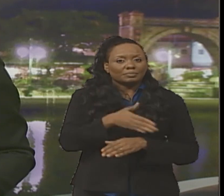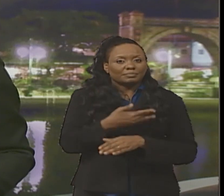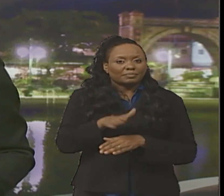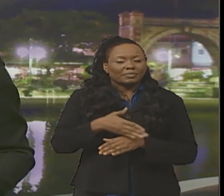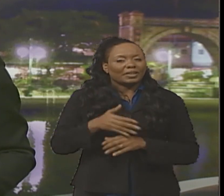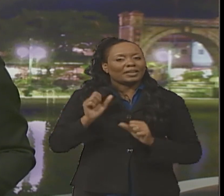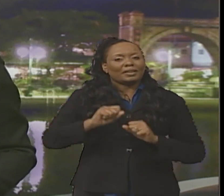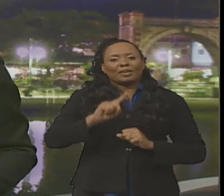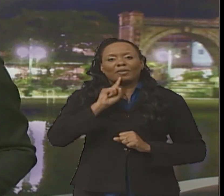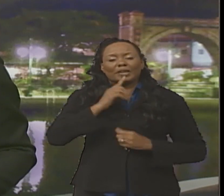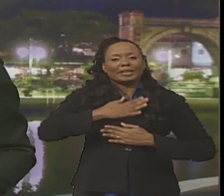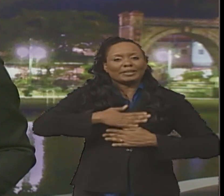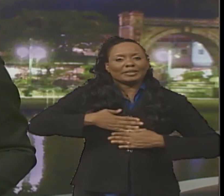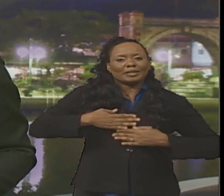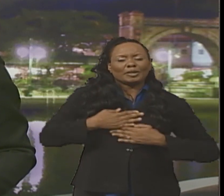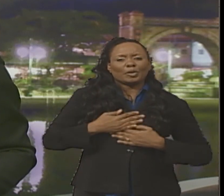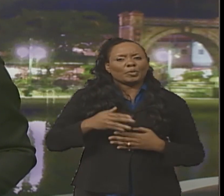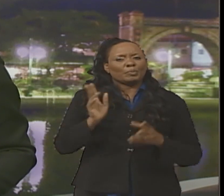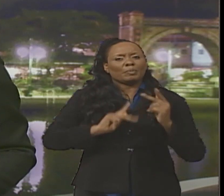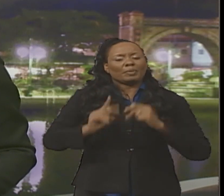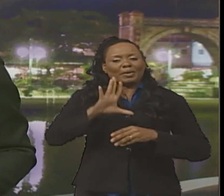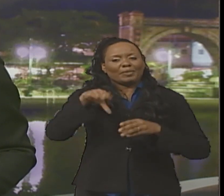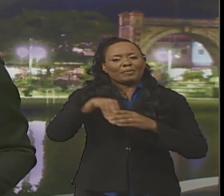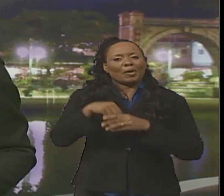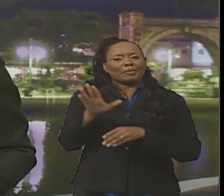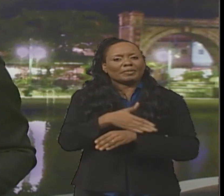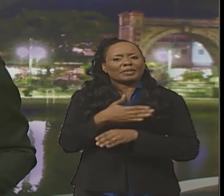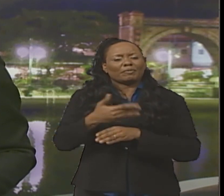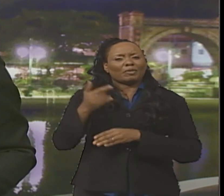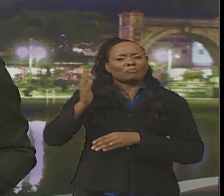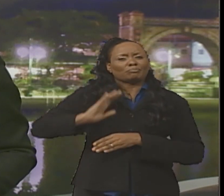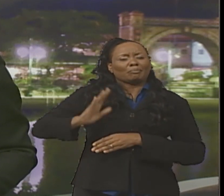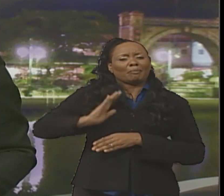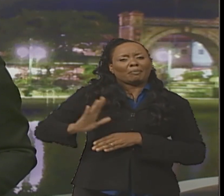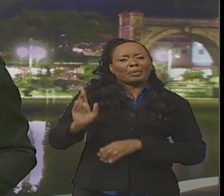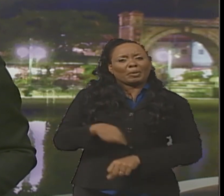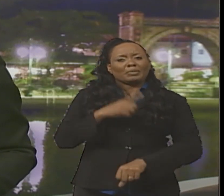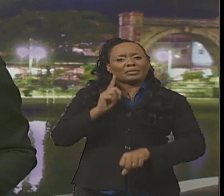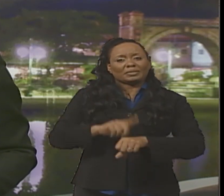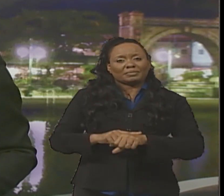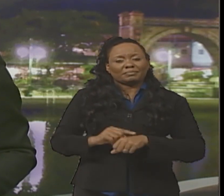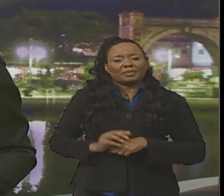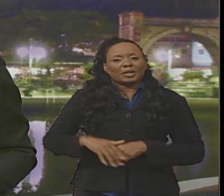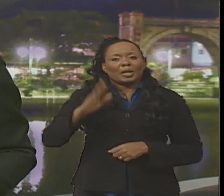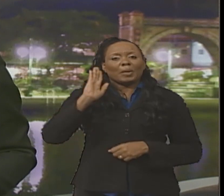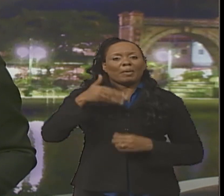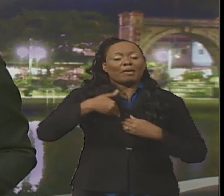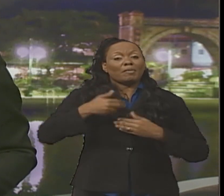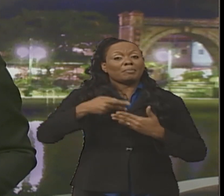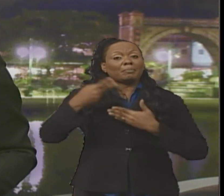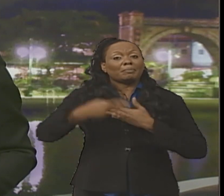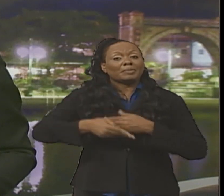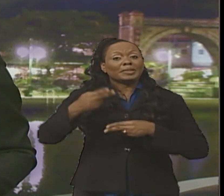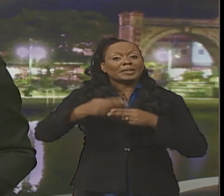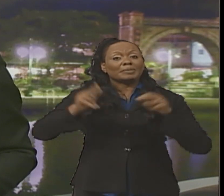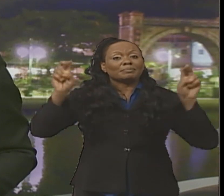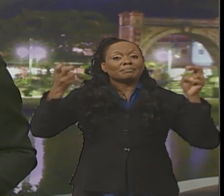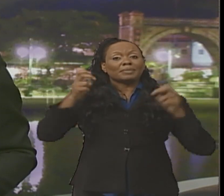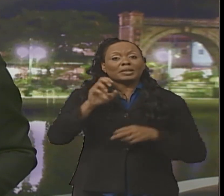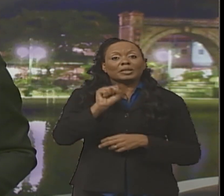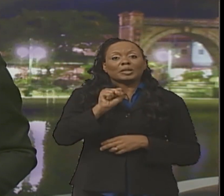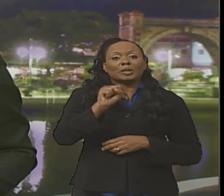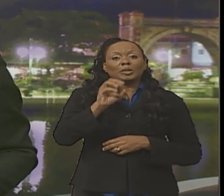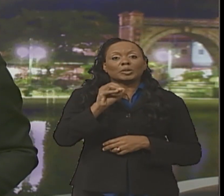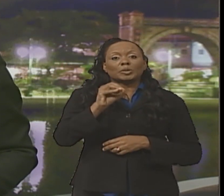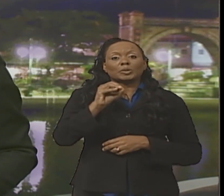legends in the genre. The opportunity comes as the Eden Lodge Charitable Trust presents the Soca Goes Gold show and dance on